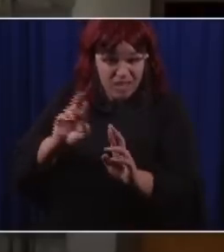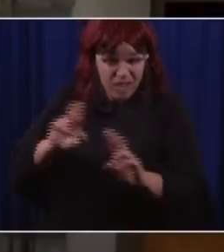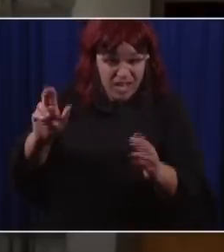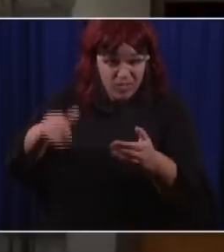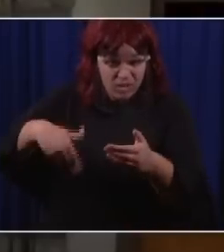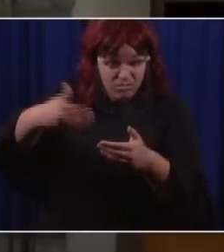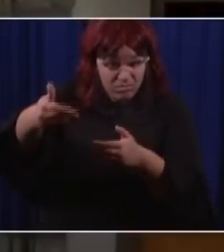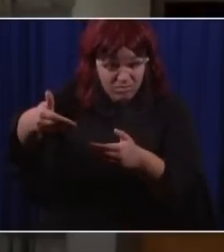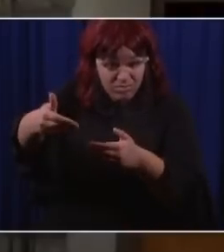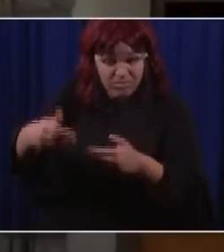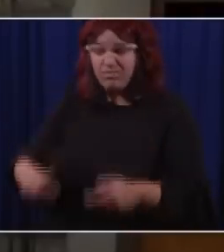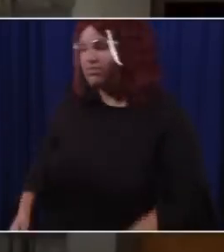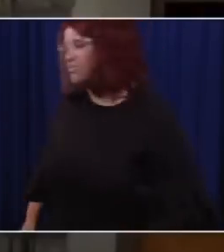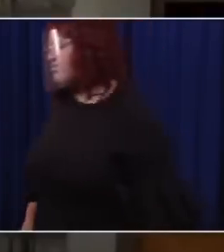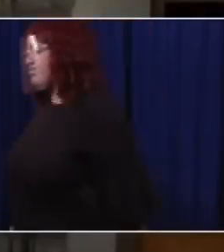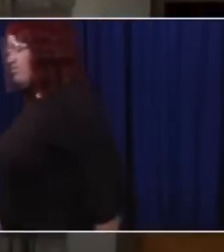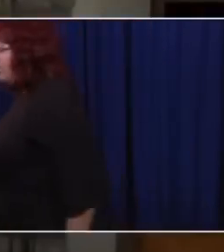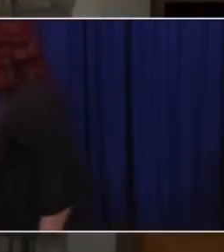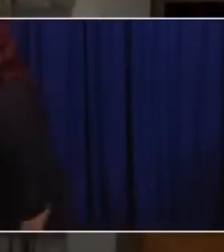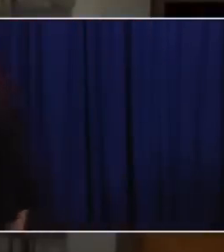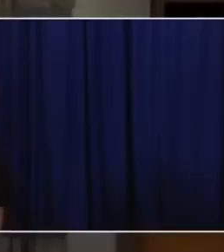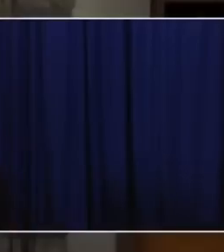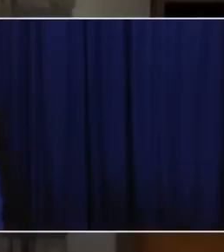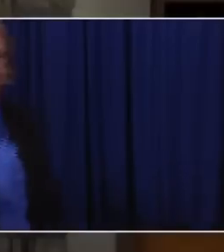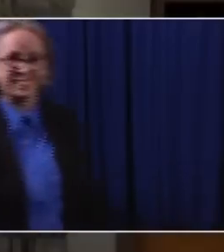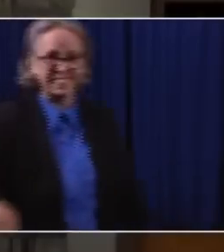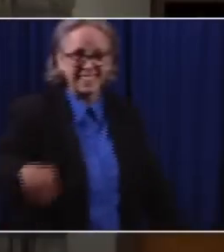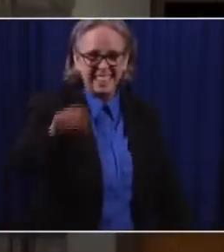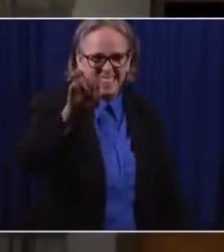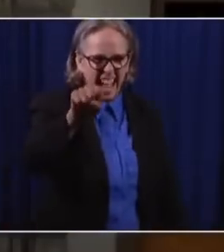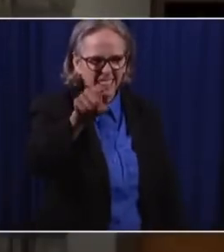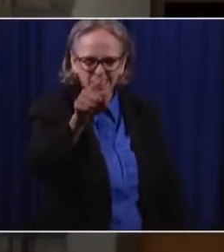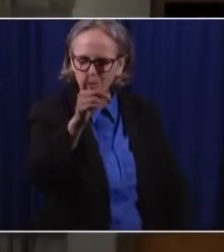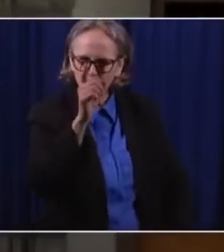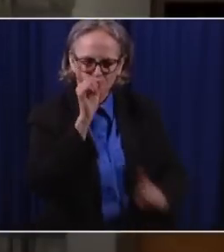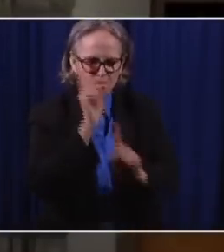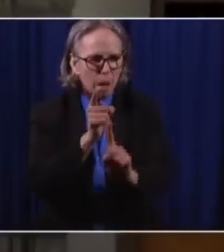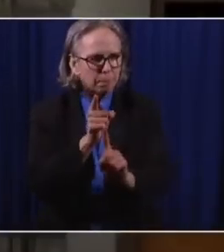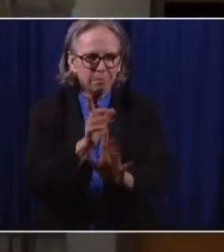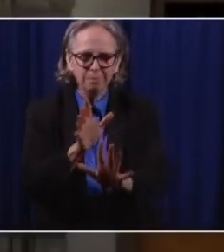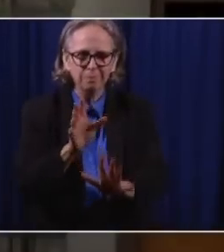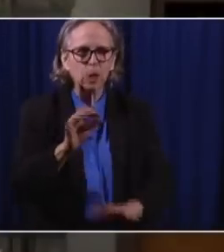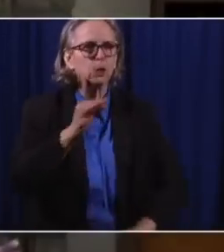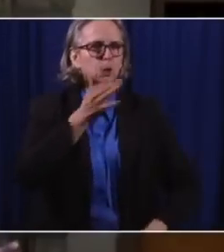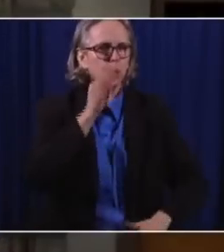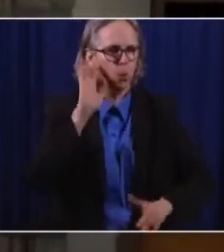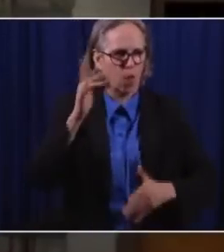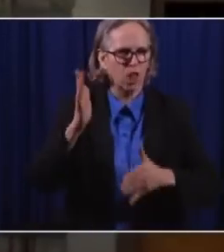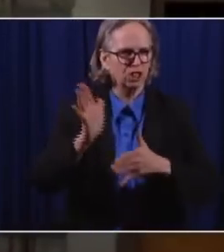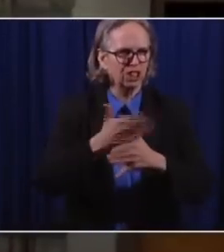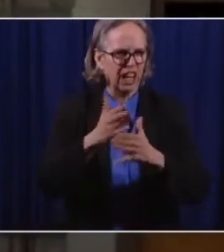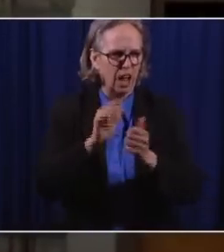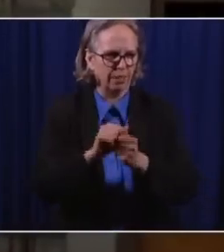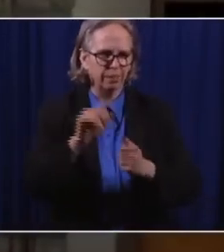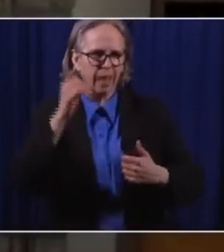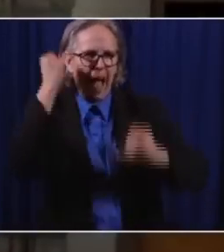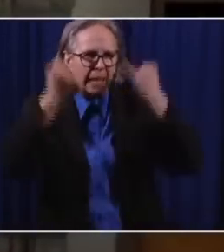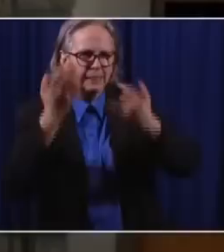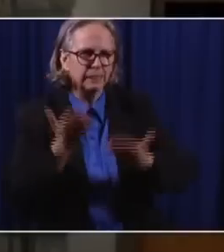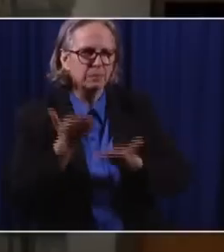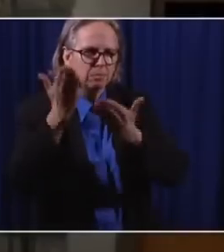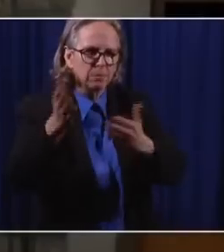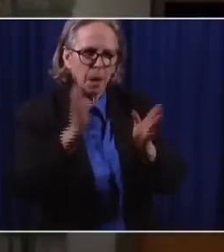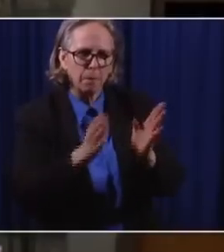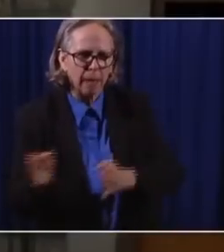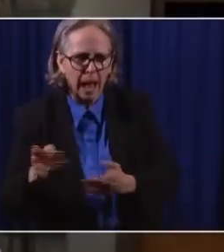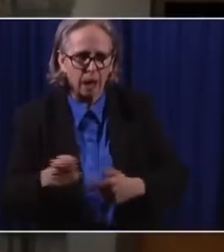think it's spot on. We're going to come out with some lists of things. Here's how you do certain things. And we don't want to